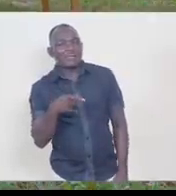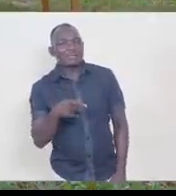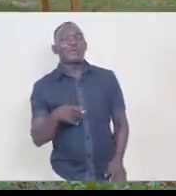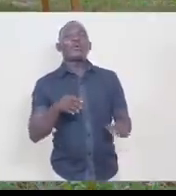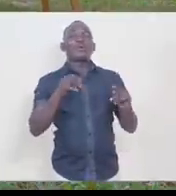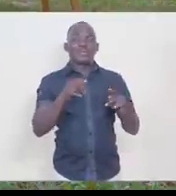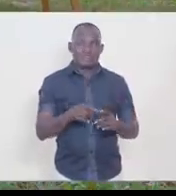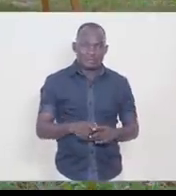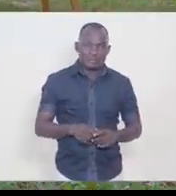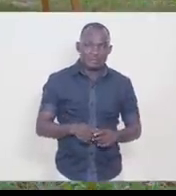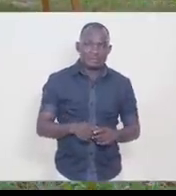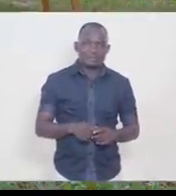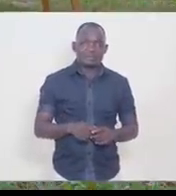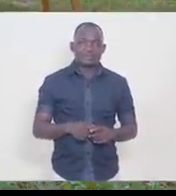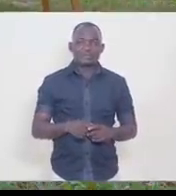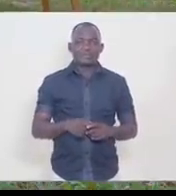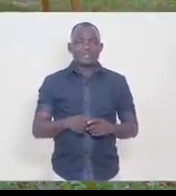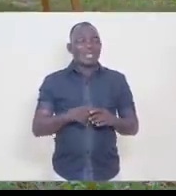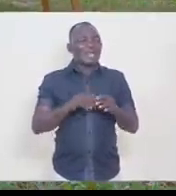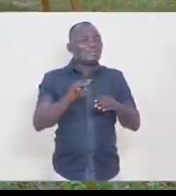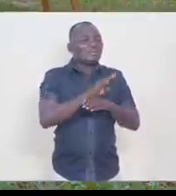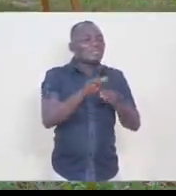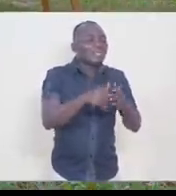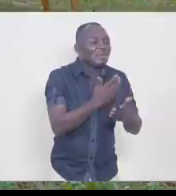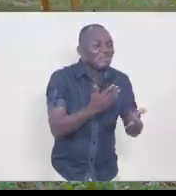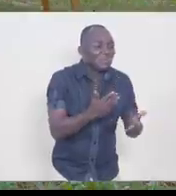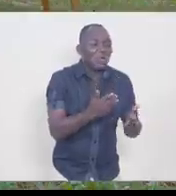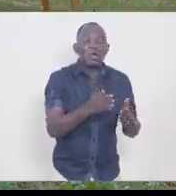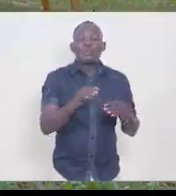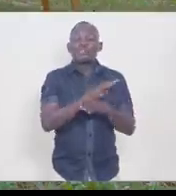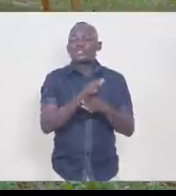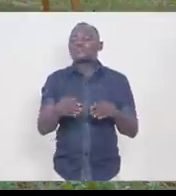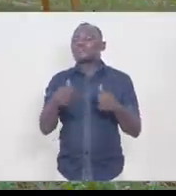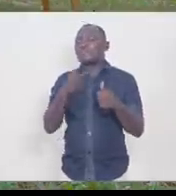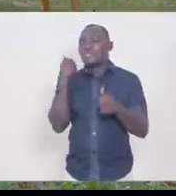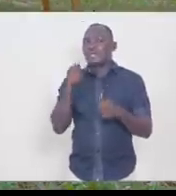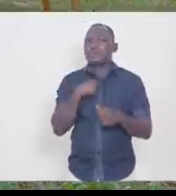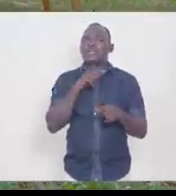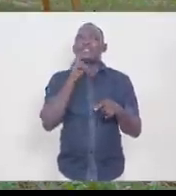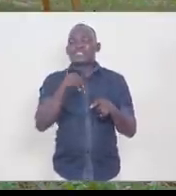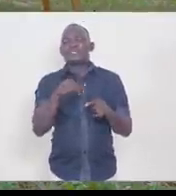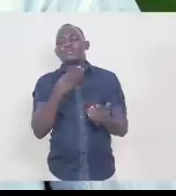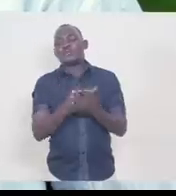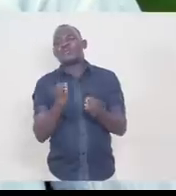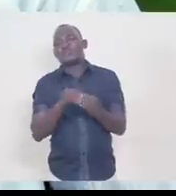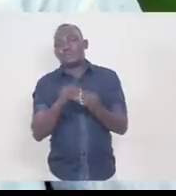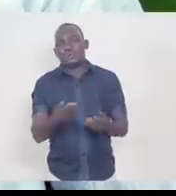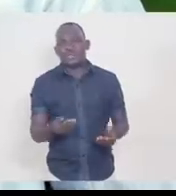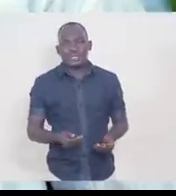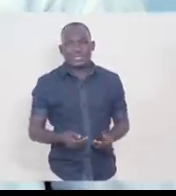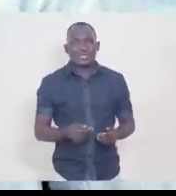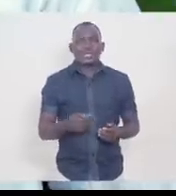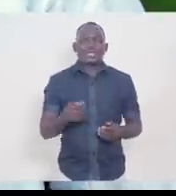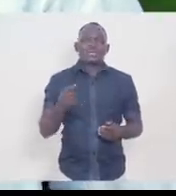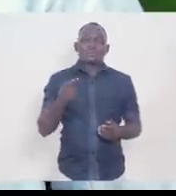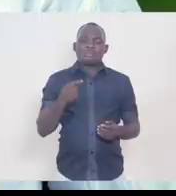Mm-hmm. Oh, awesome. Yeah. How is business? Oh, business is booming. But we need some more resources. We are easily